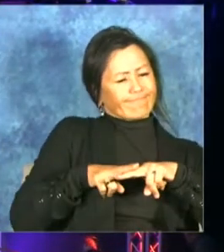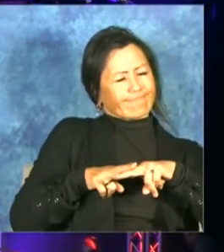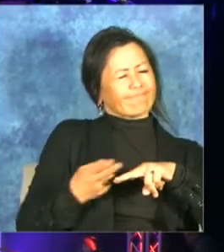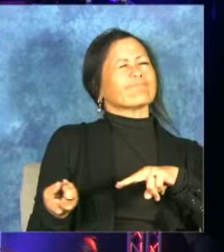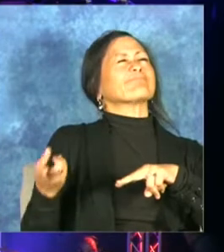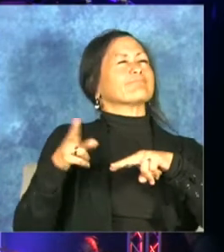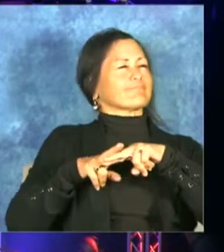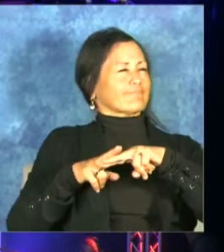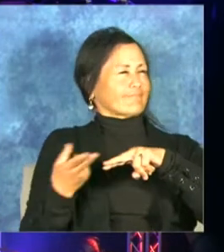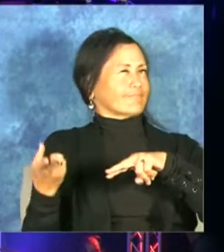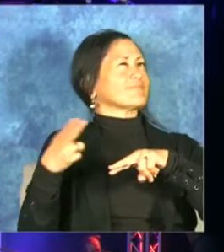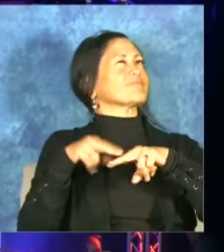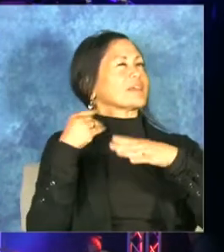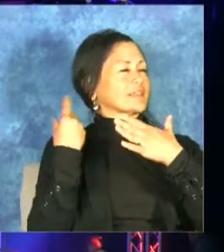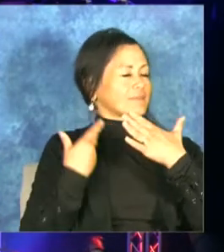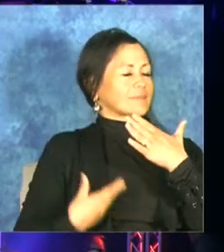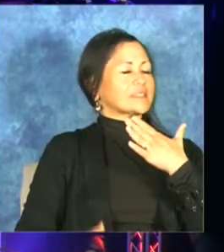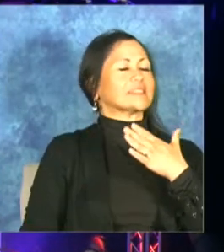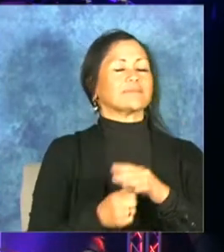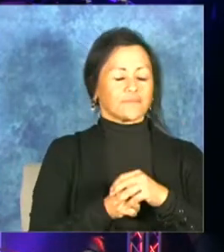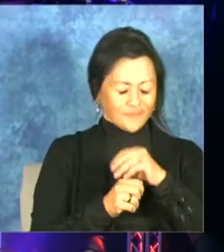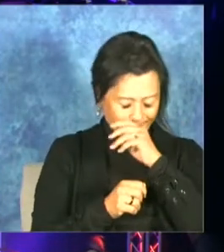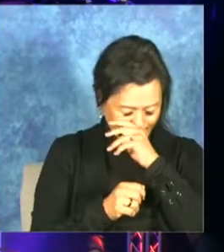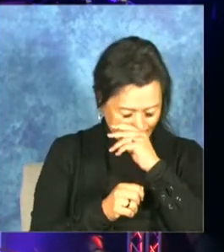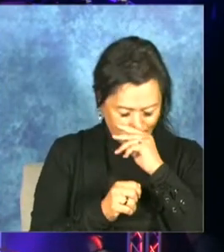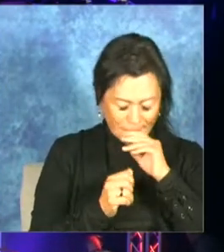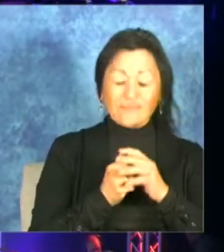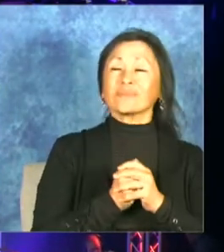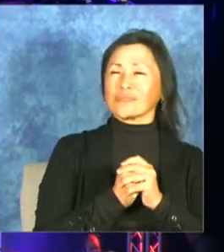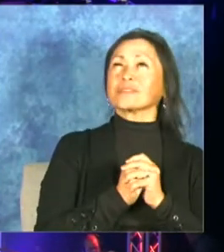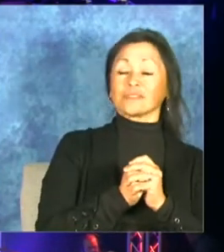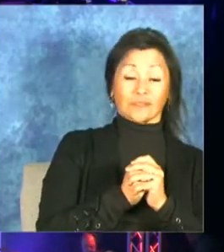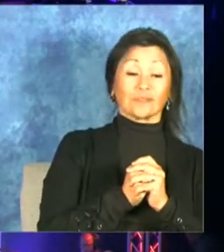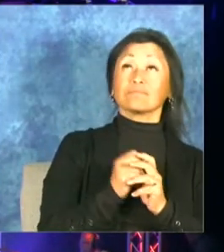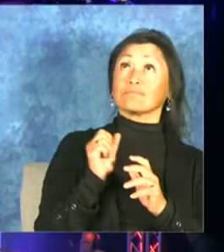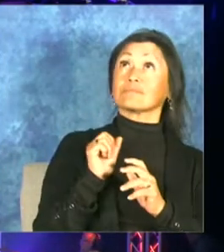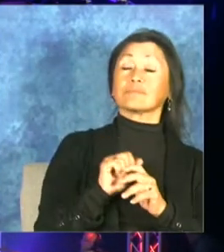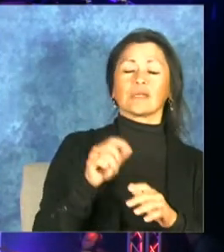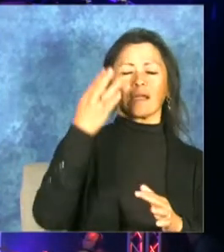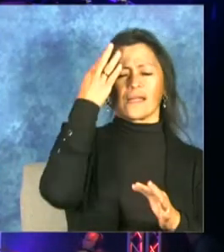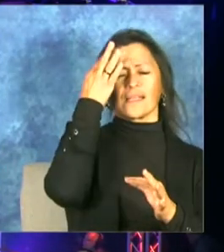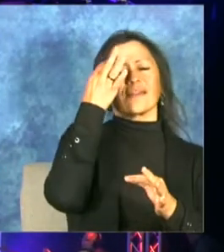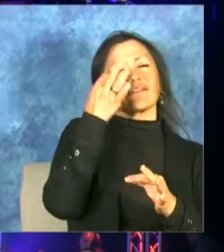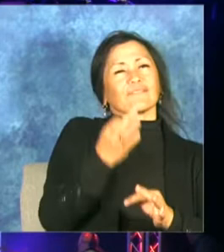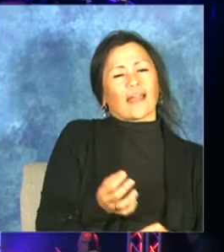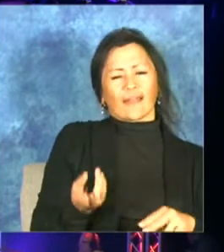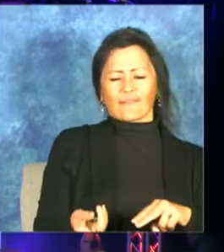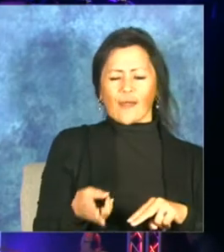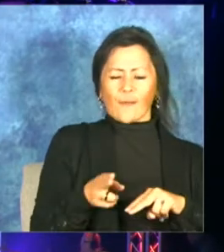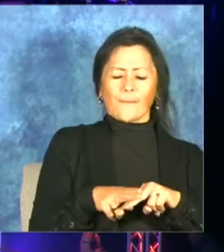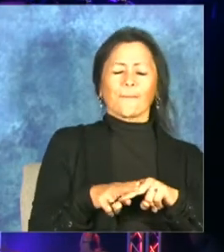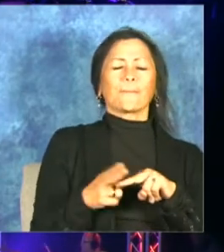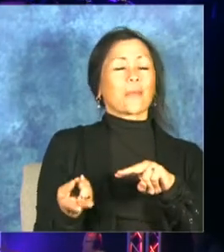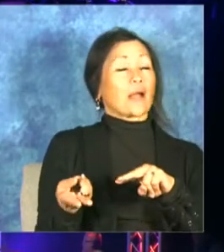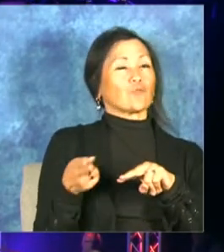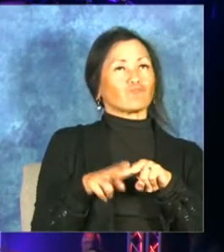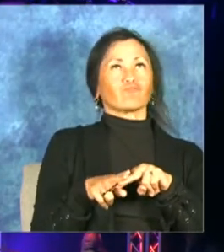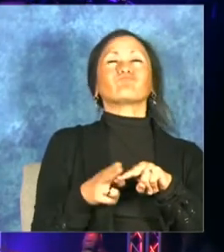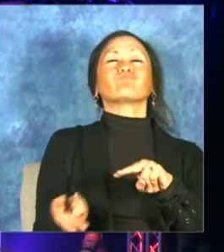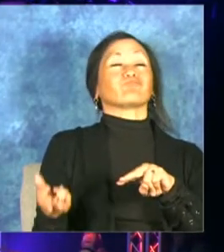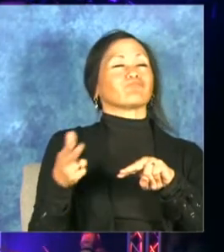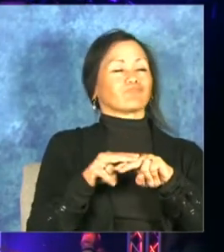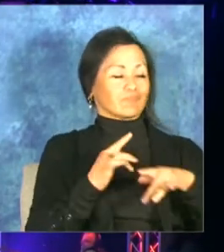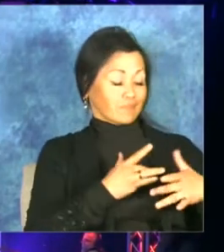faith rise up in me. Oh, oh. Let faith